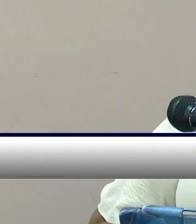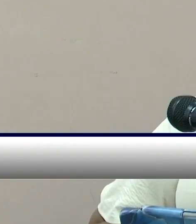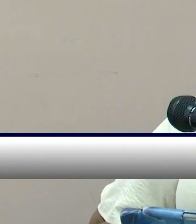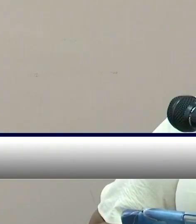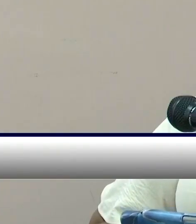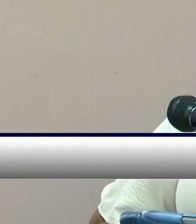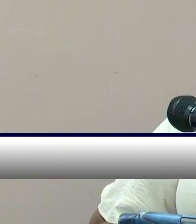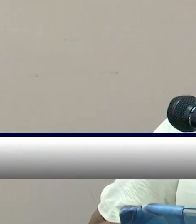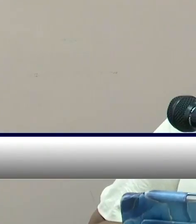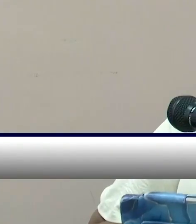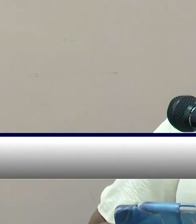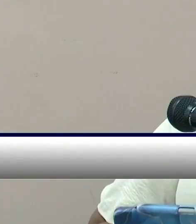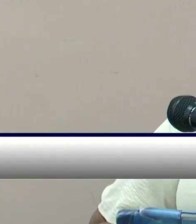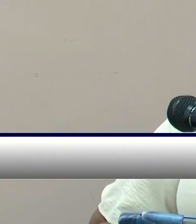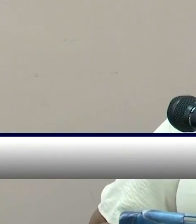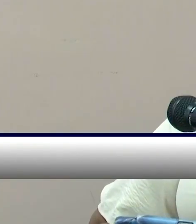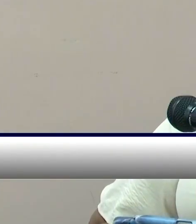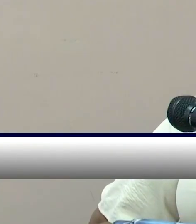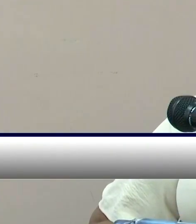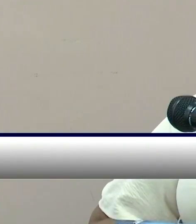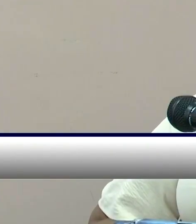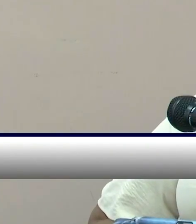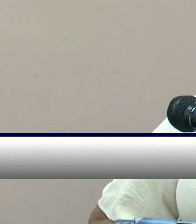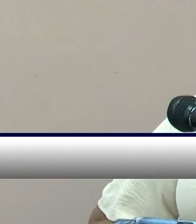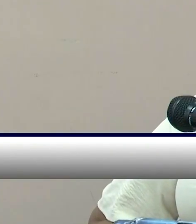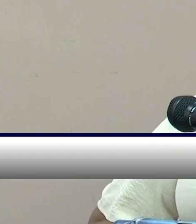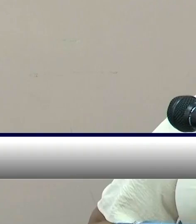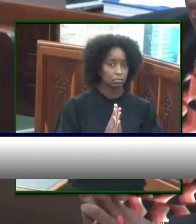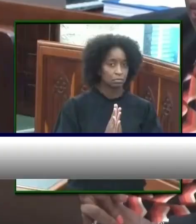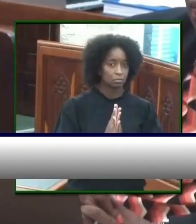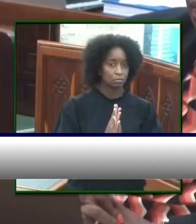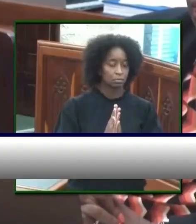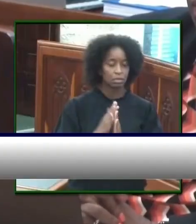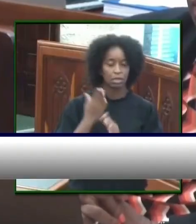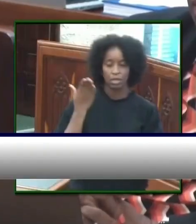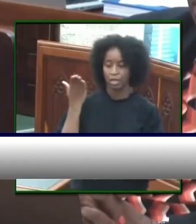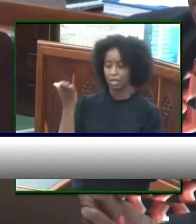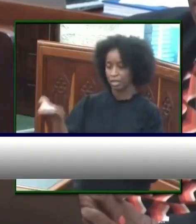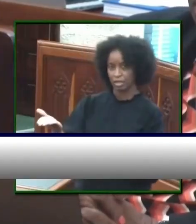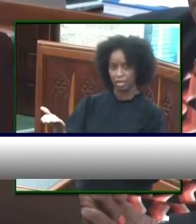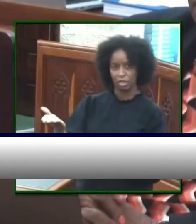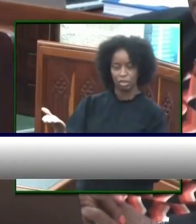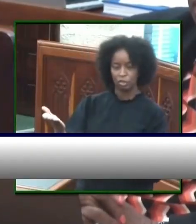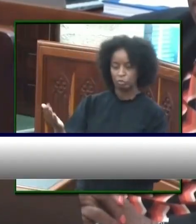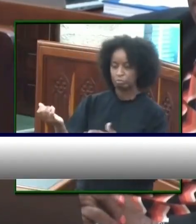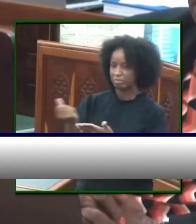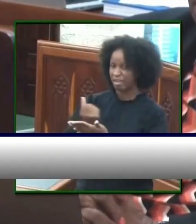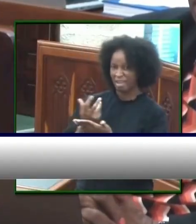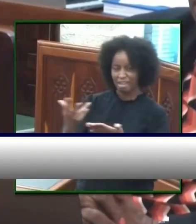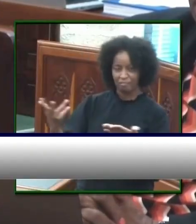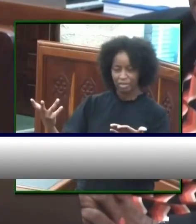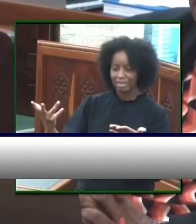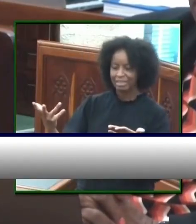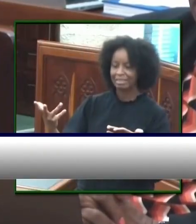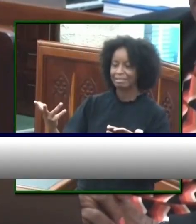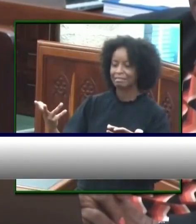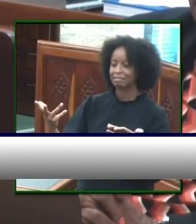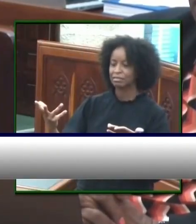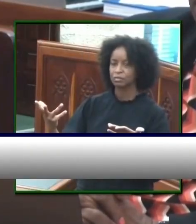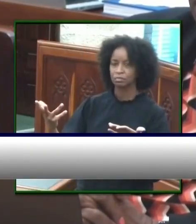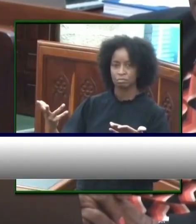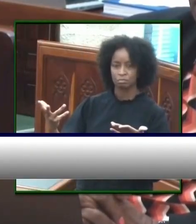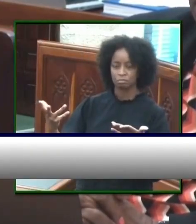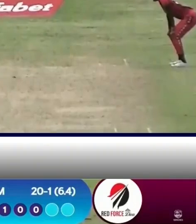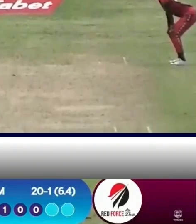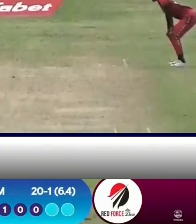to assist members of the disabled community. An update on plans to rebuild the National Stadium. And in